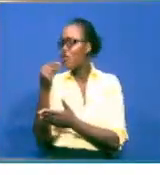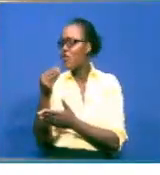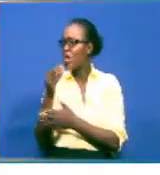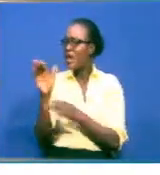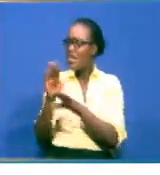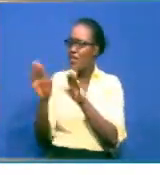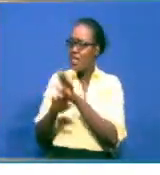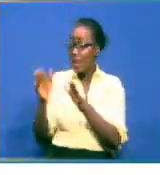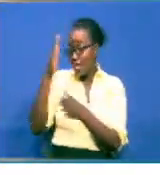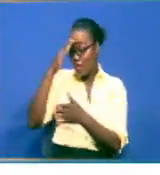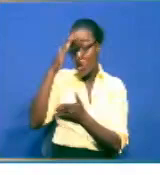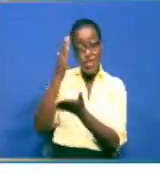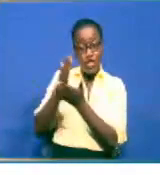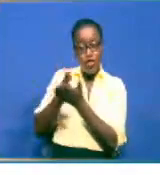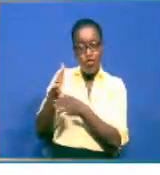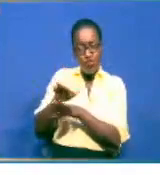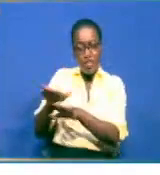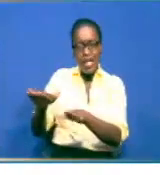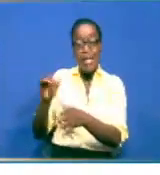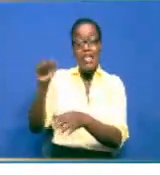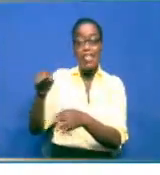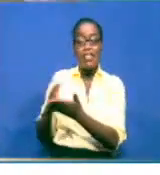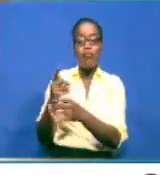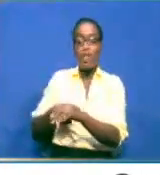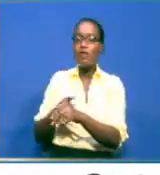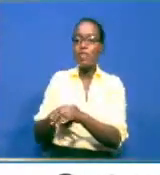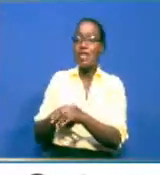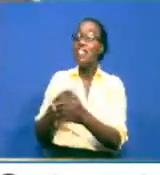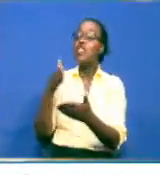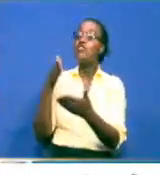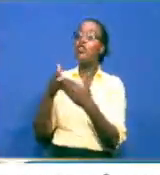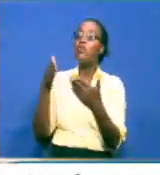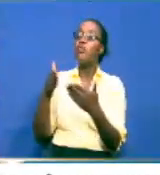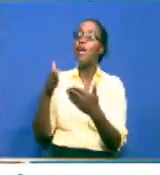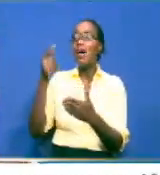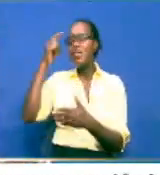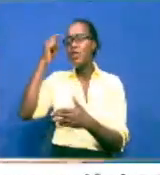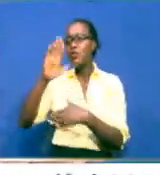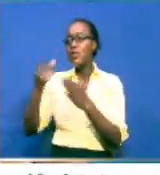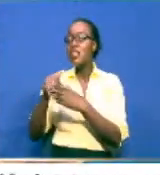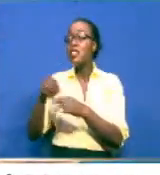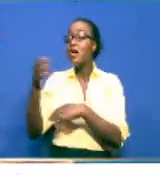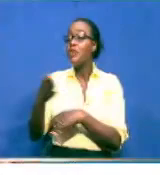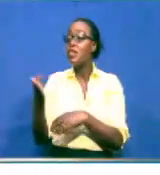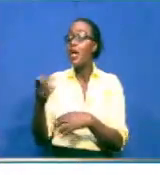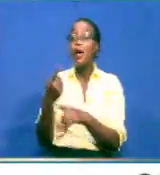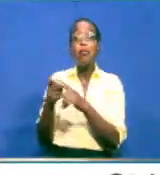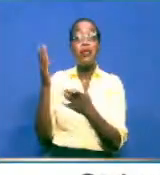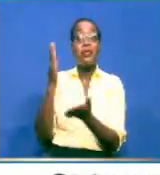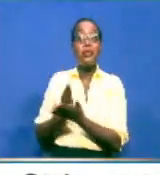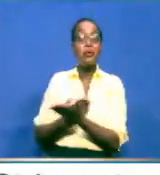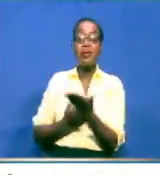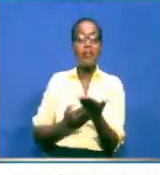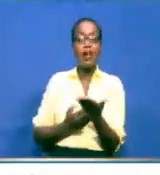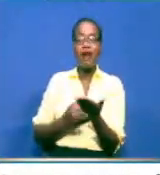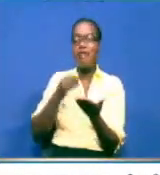know the reality on the ground, mm-hmm. that, yes, sometimes there's talk that we are reaching out to these people. But the reality, sometimes